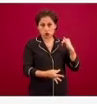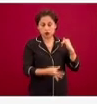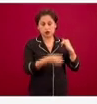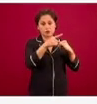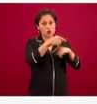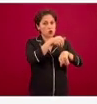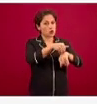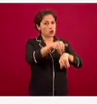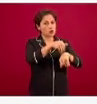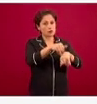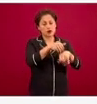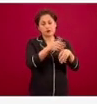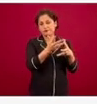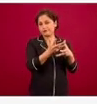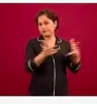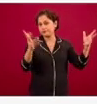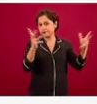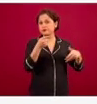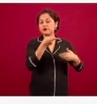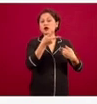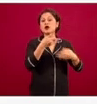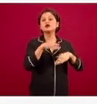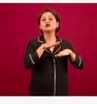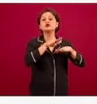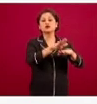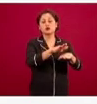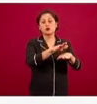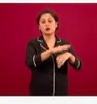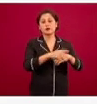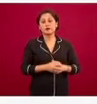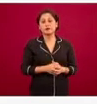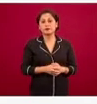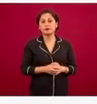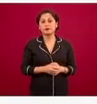laboratory, in the coronavirus laboratory.